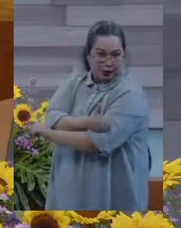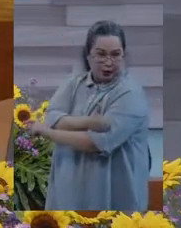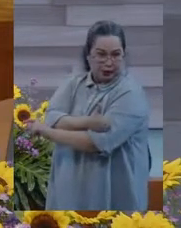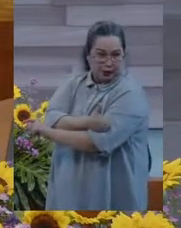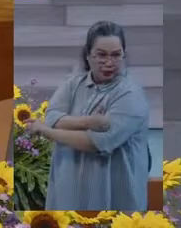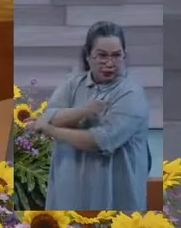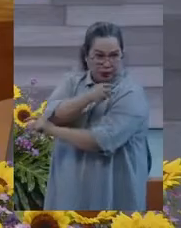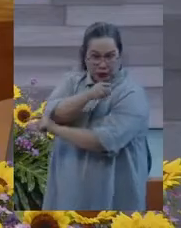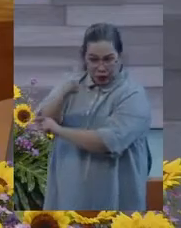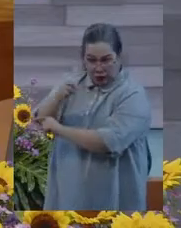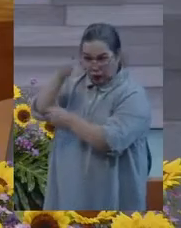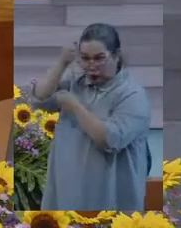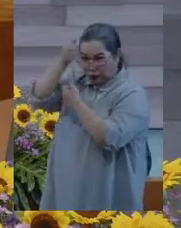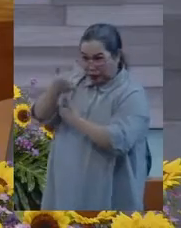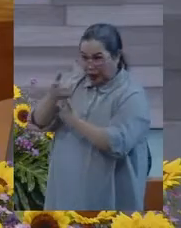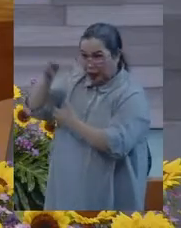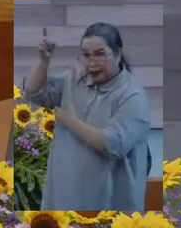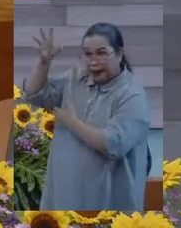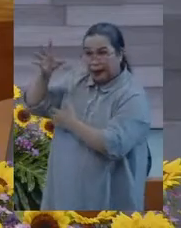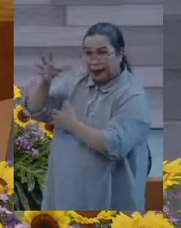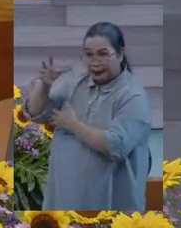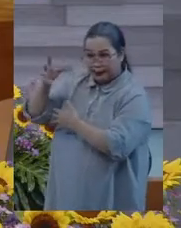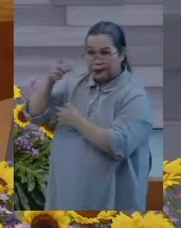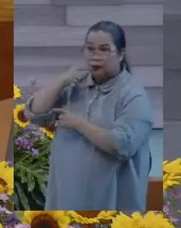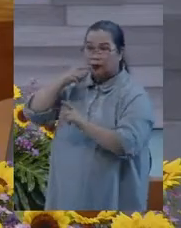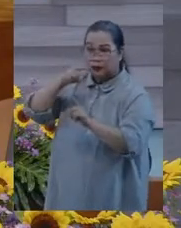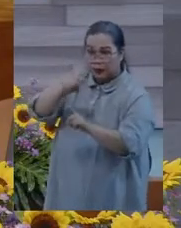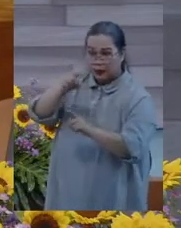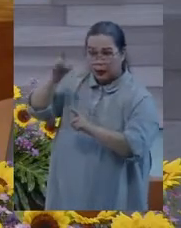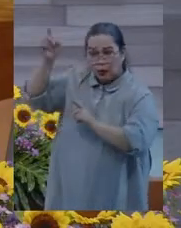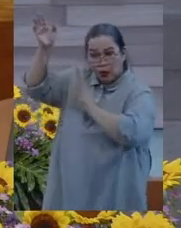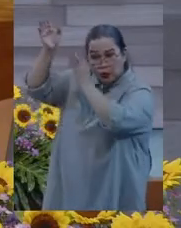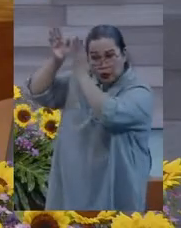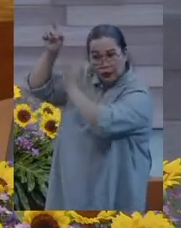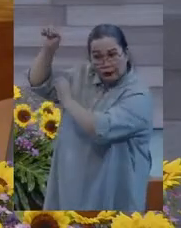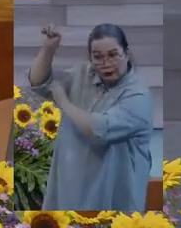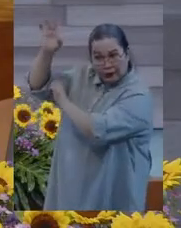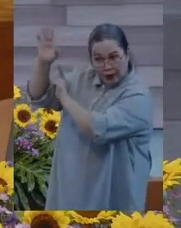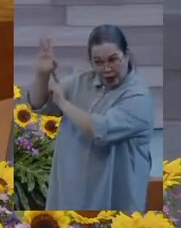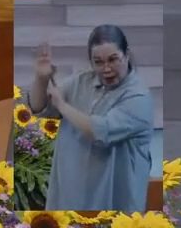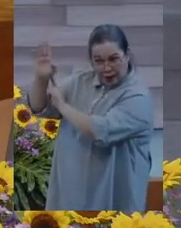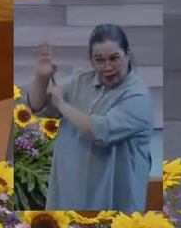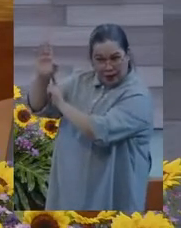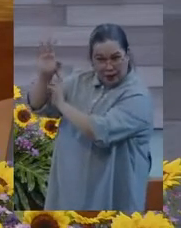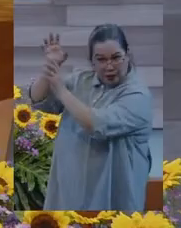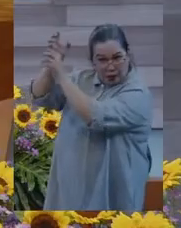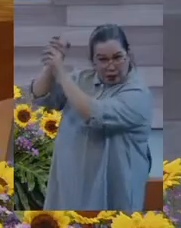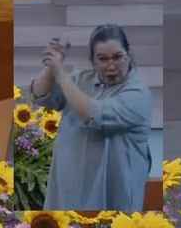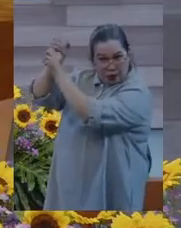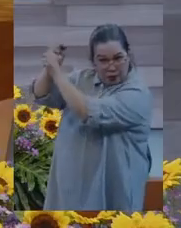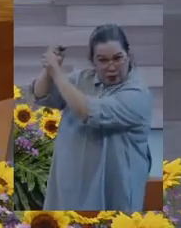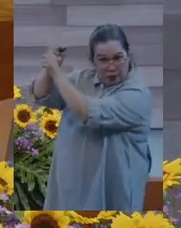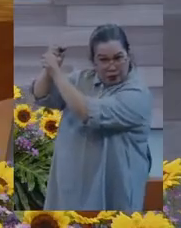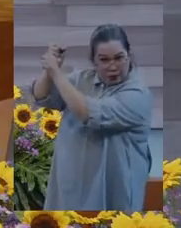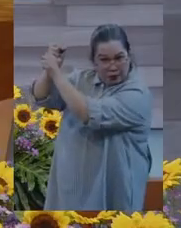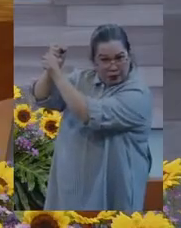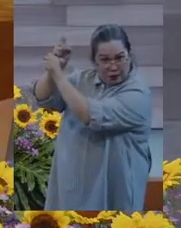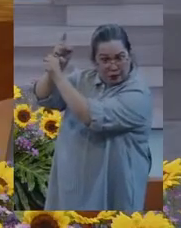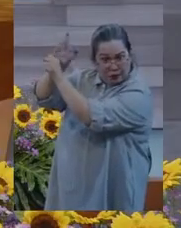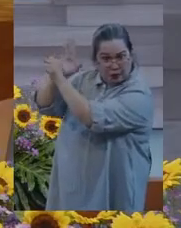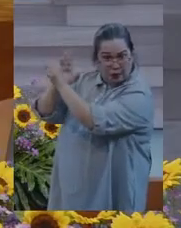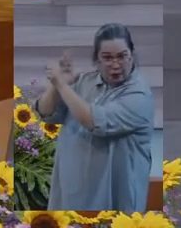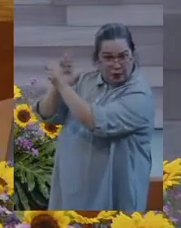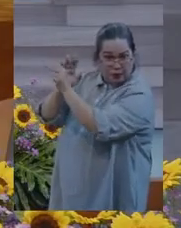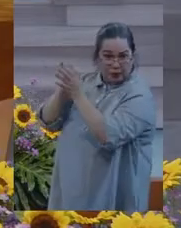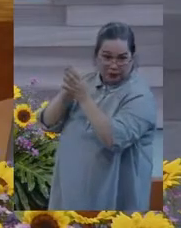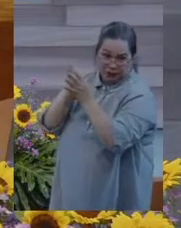"And obey His voice, and you shall serve Him and hold fast to Him.